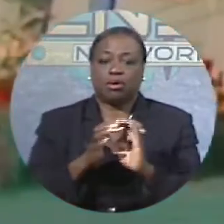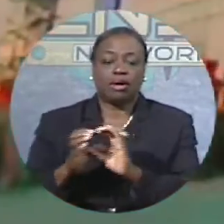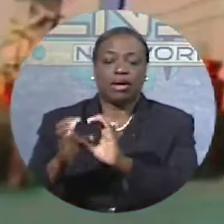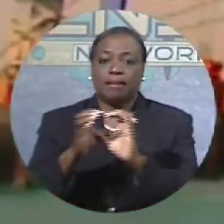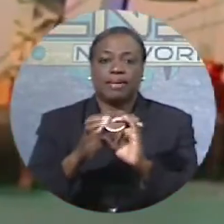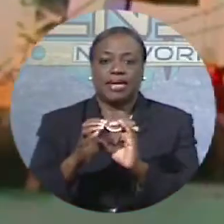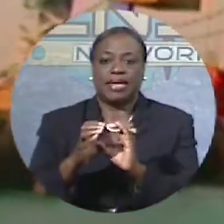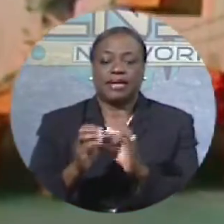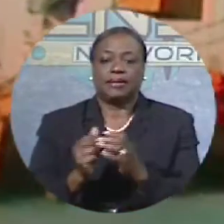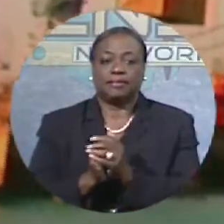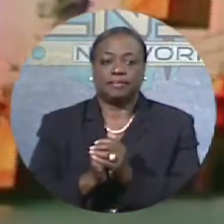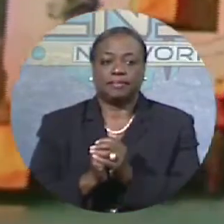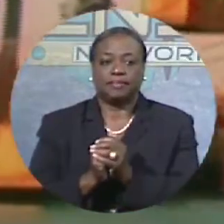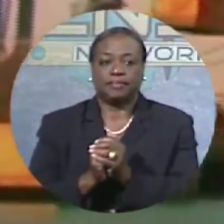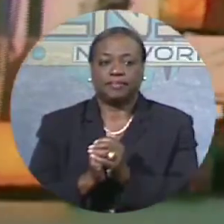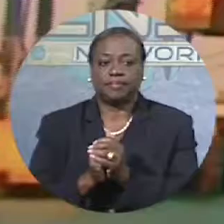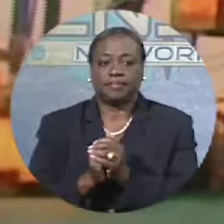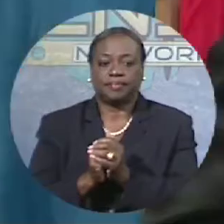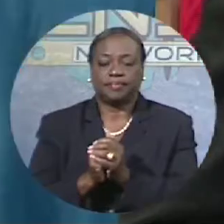Panama Canal.